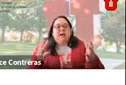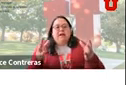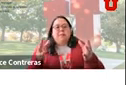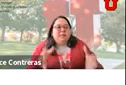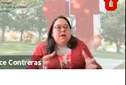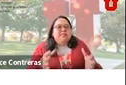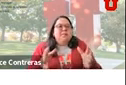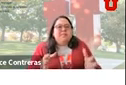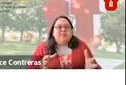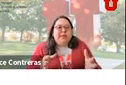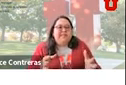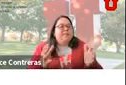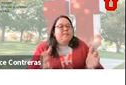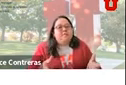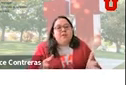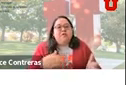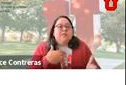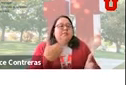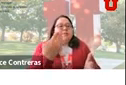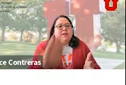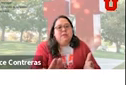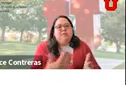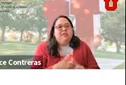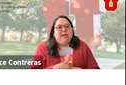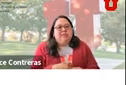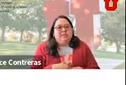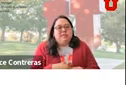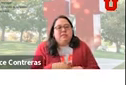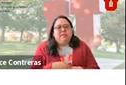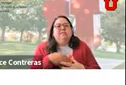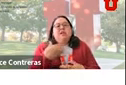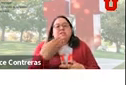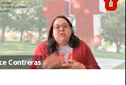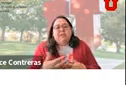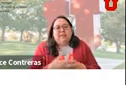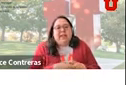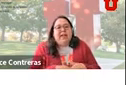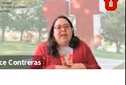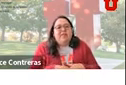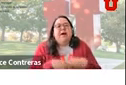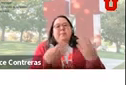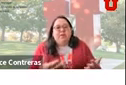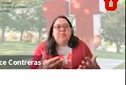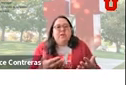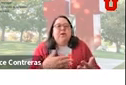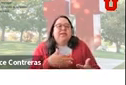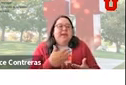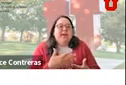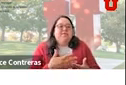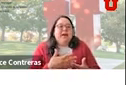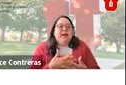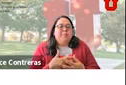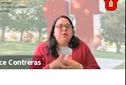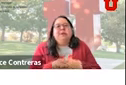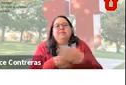you can block some of the spaces on the front for them to be close to the ASL interpreters so that they have a better view and